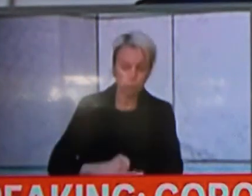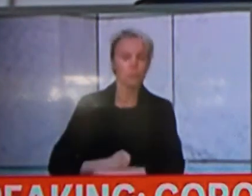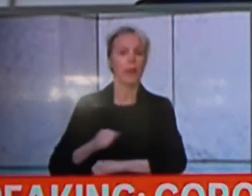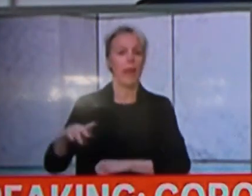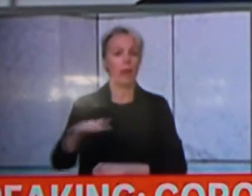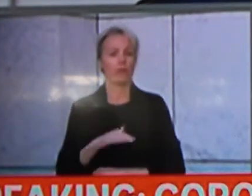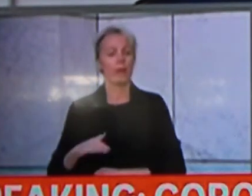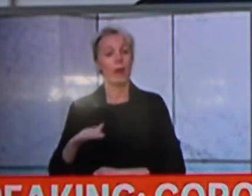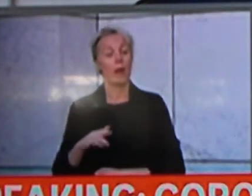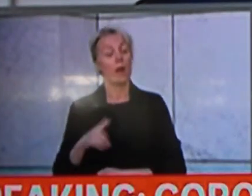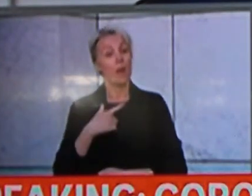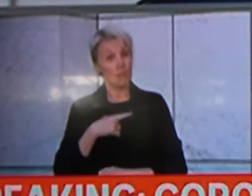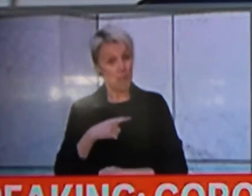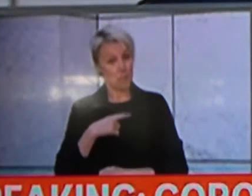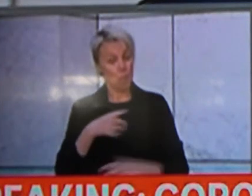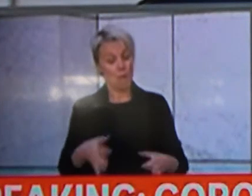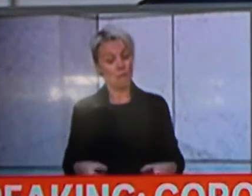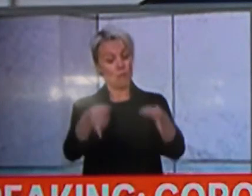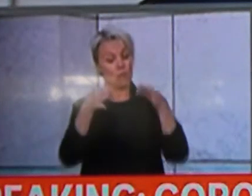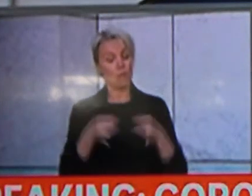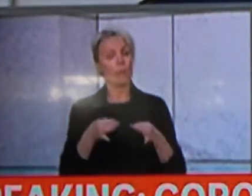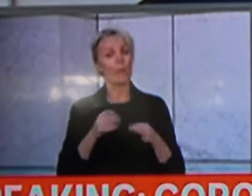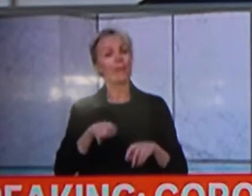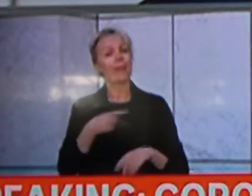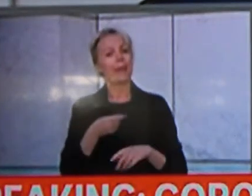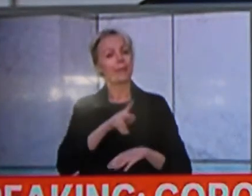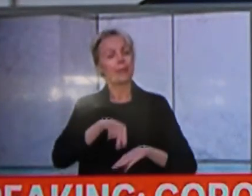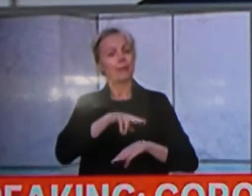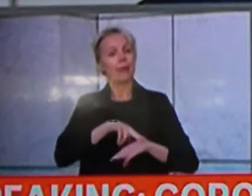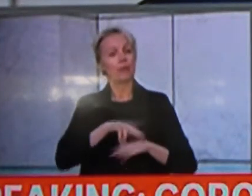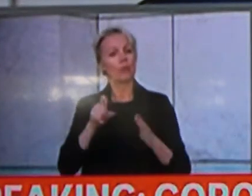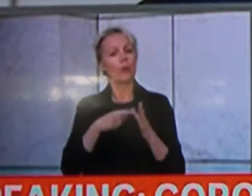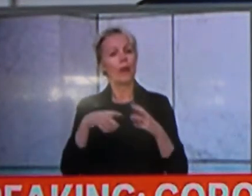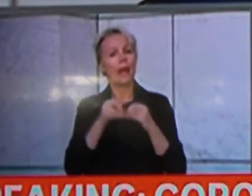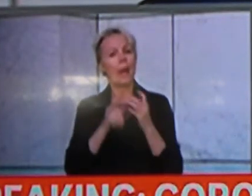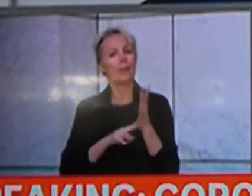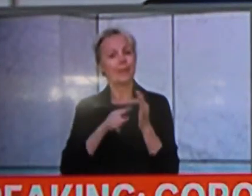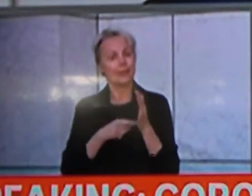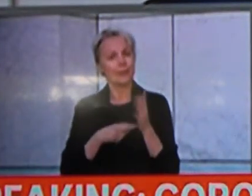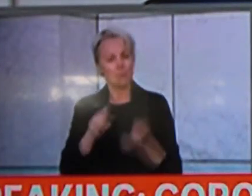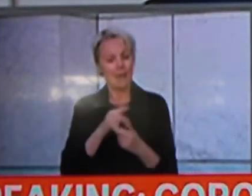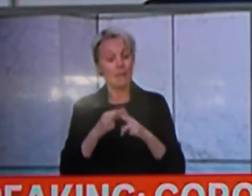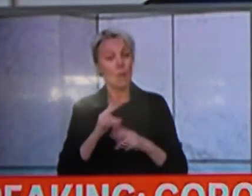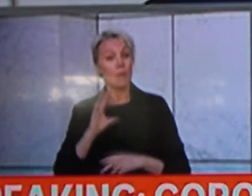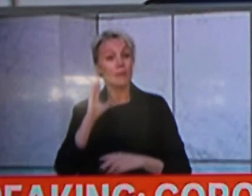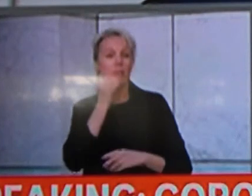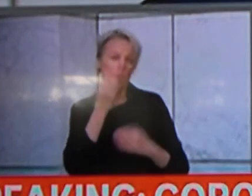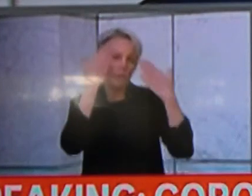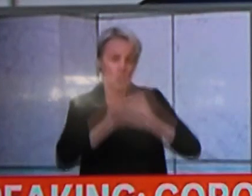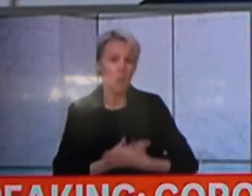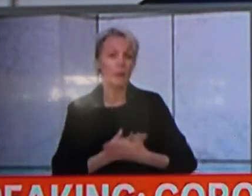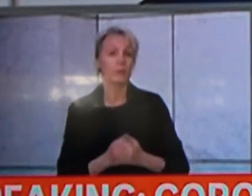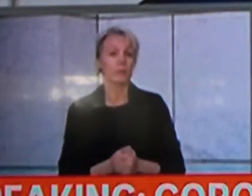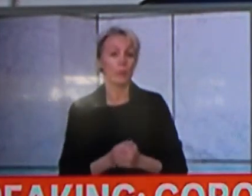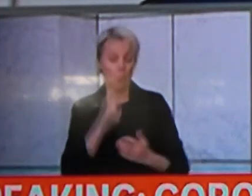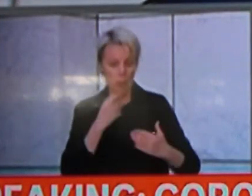decision to bring forward the next meeting of the National Cabinet from Tuesday evening to this evening, where those specific issues will